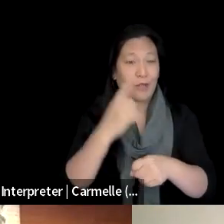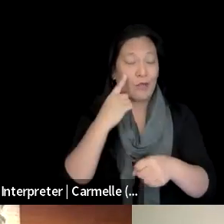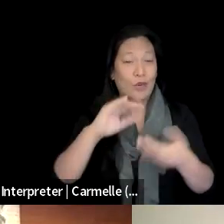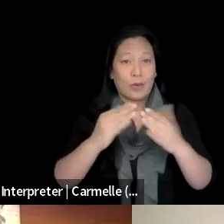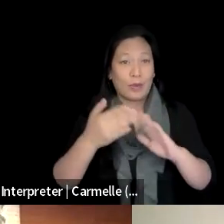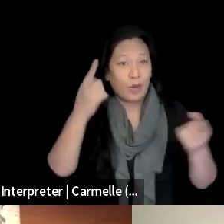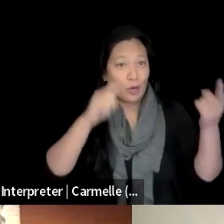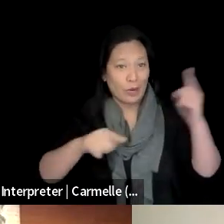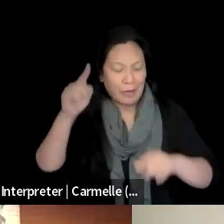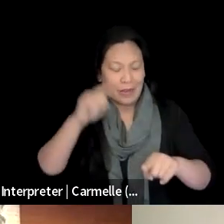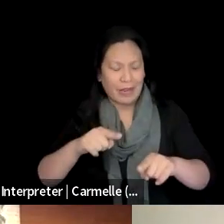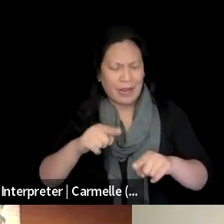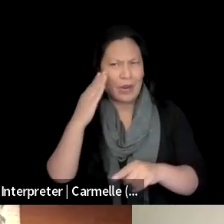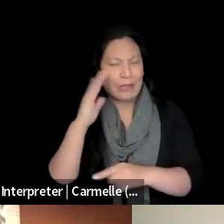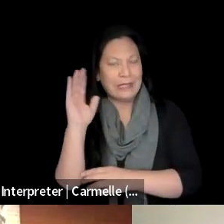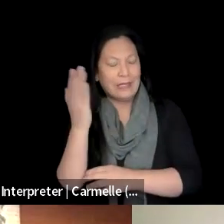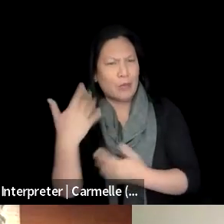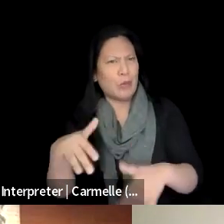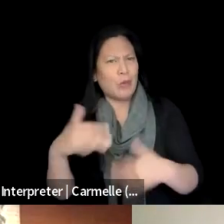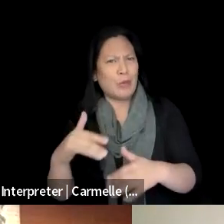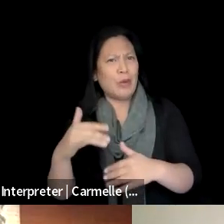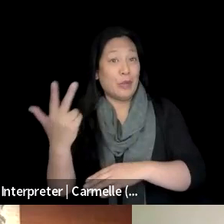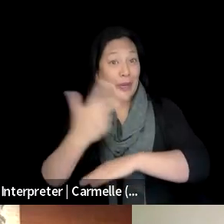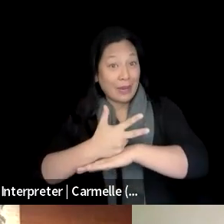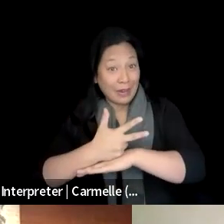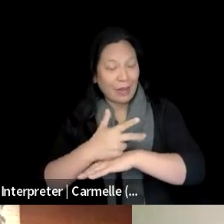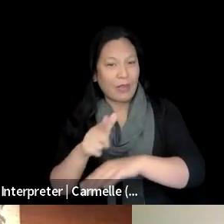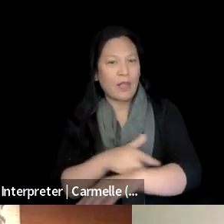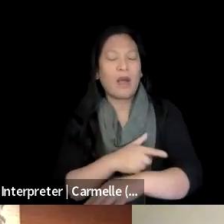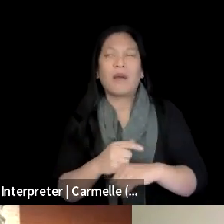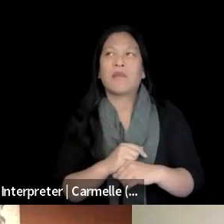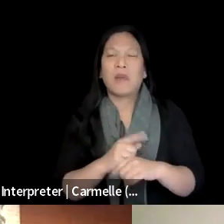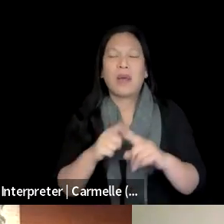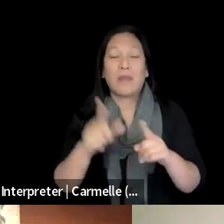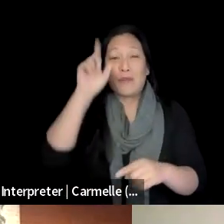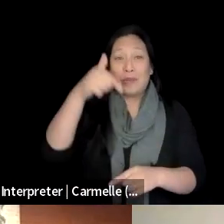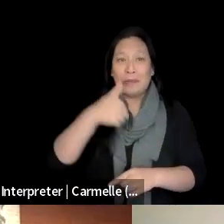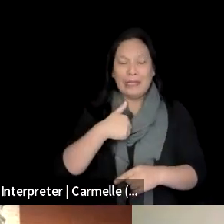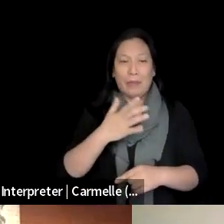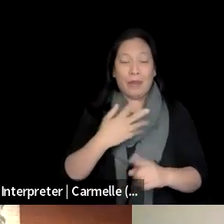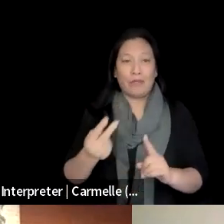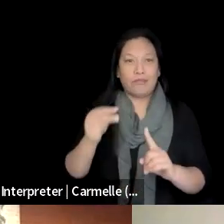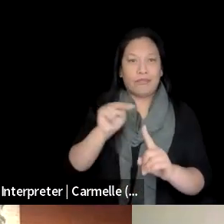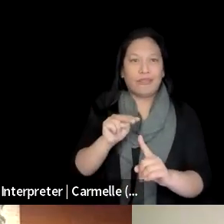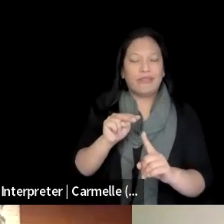funny, but I guess maybe for me, a room agreement is less and